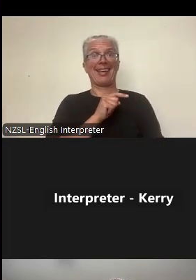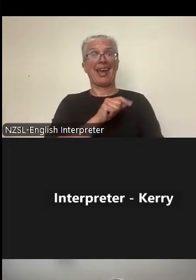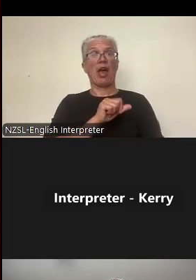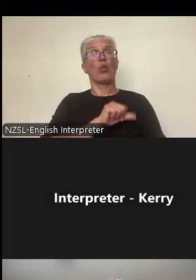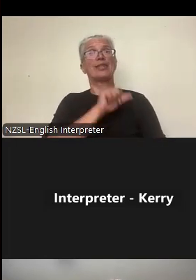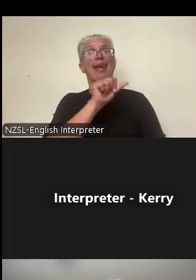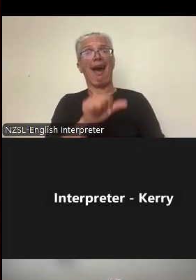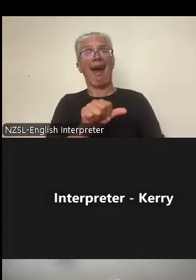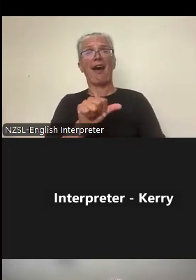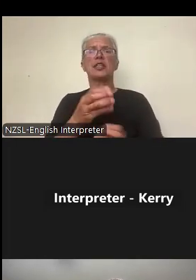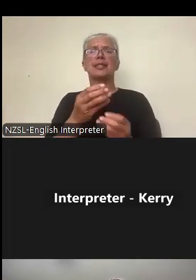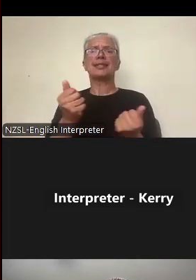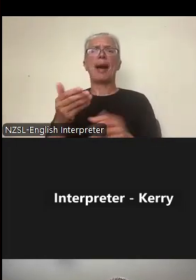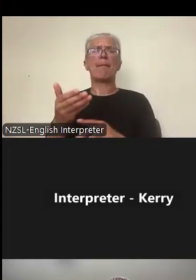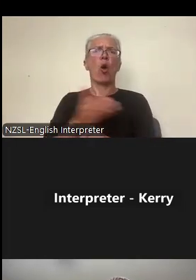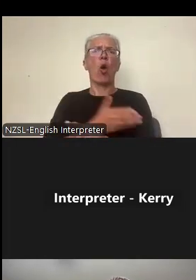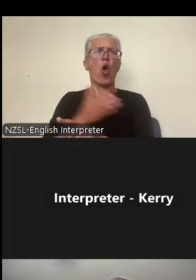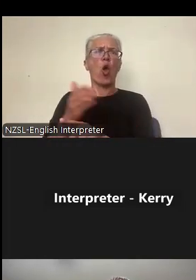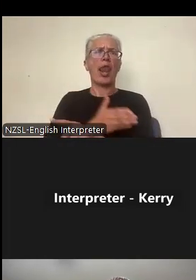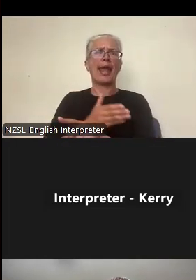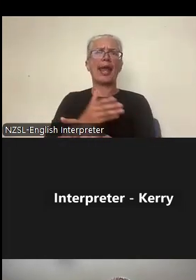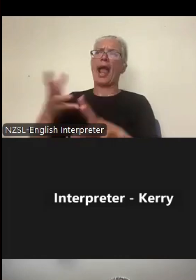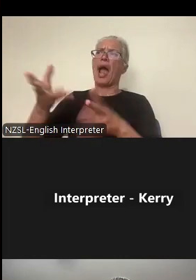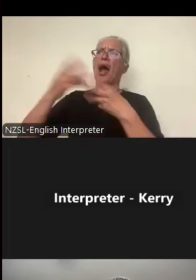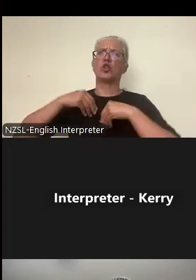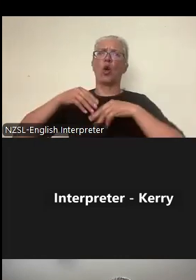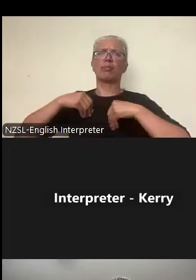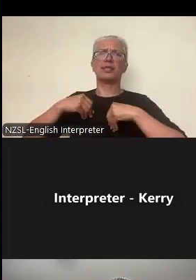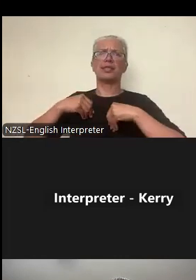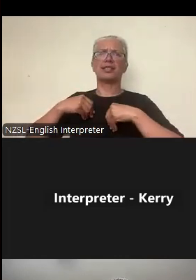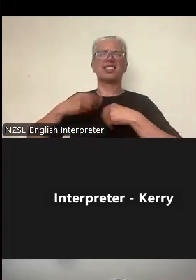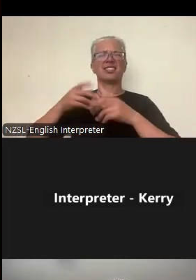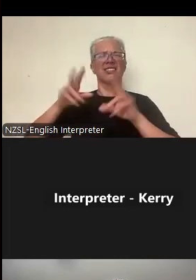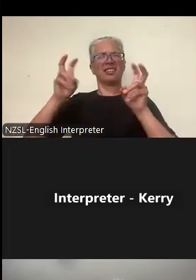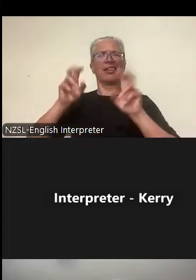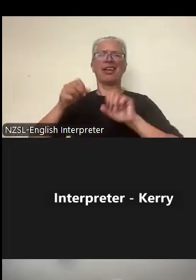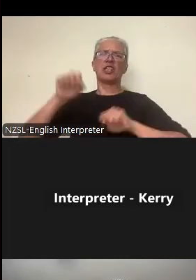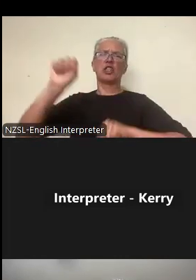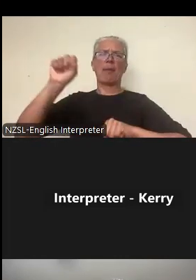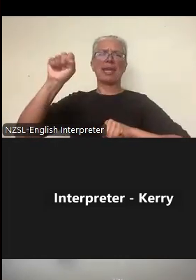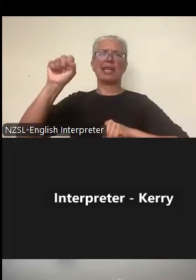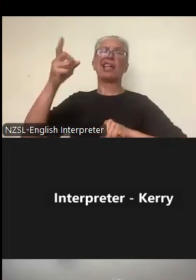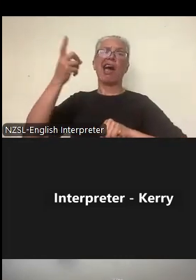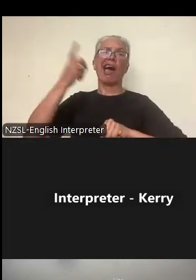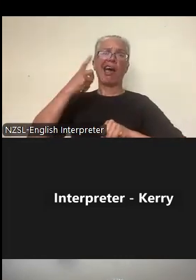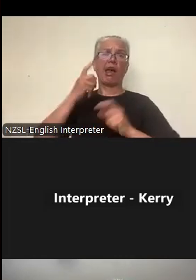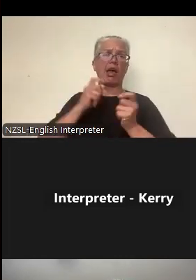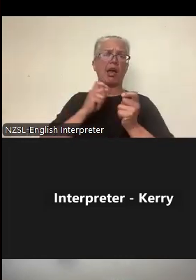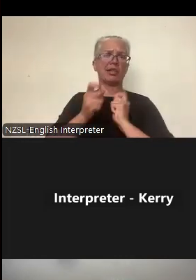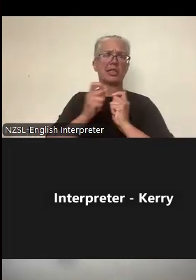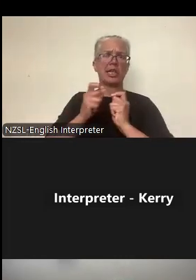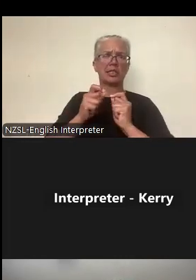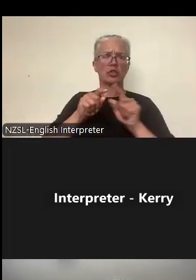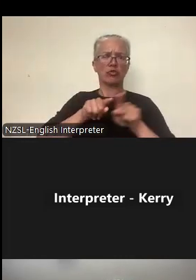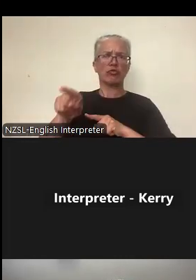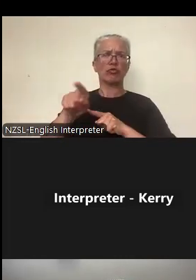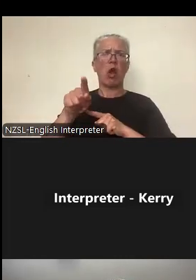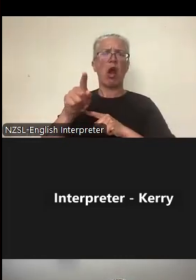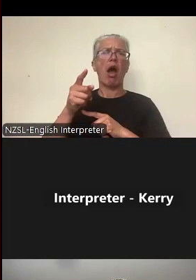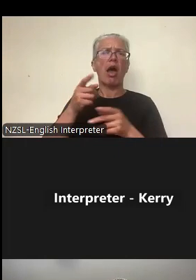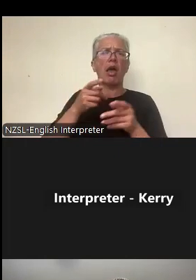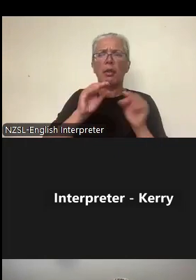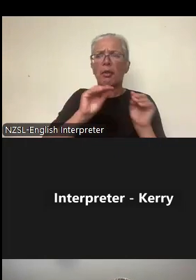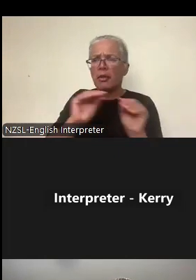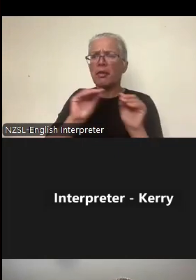some champions, some early adopters, learn about the why and test it out in our context. So from that point,